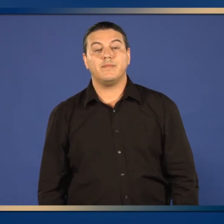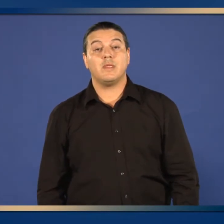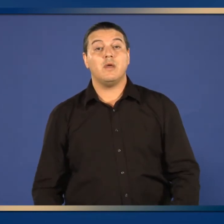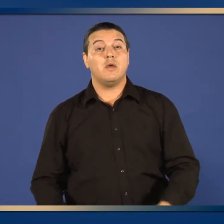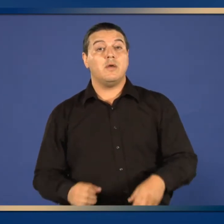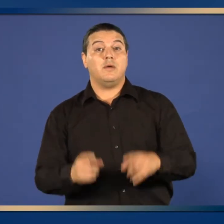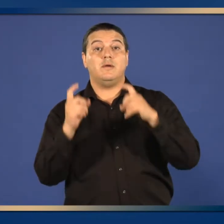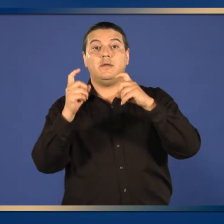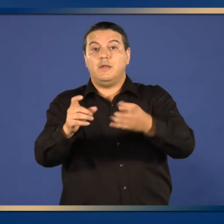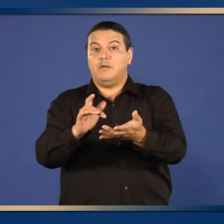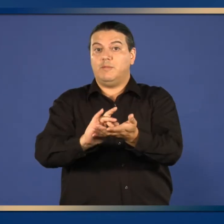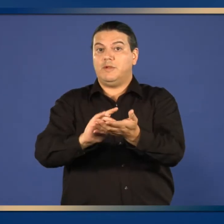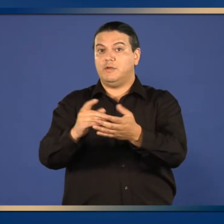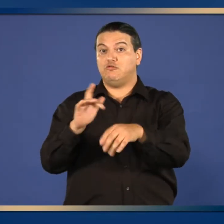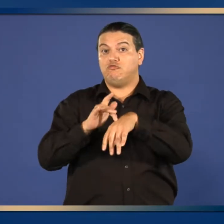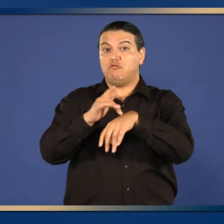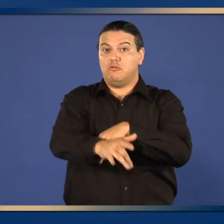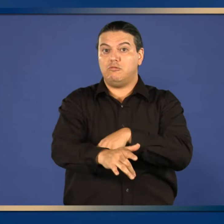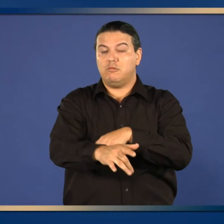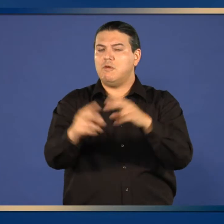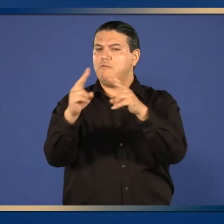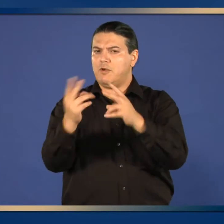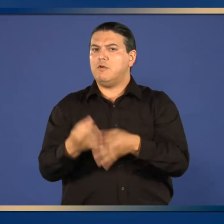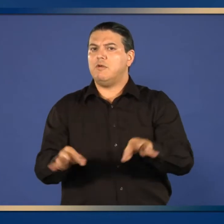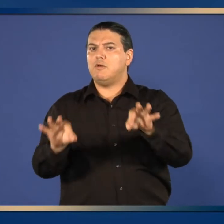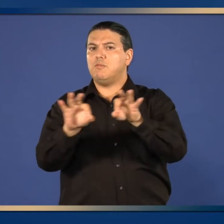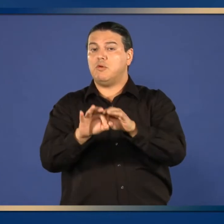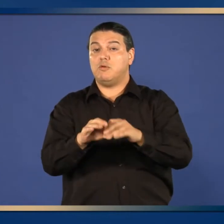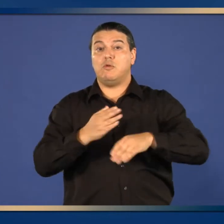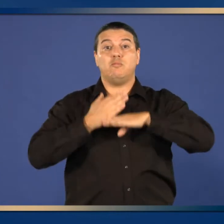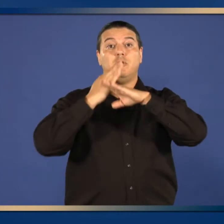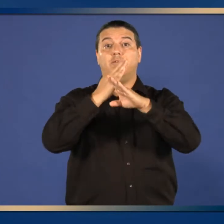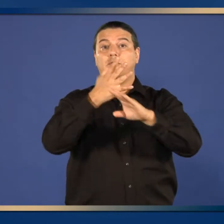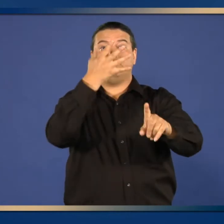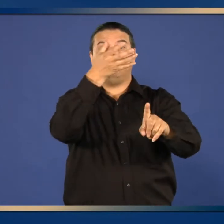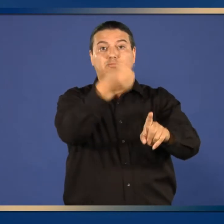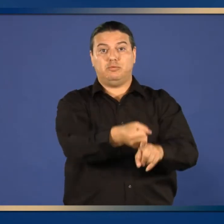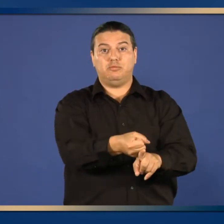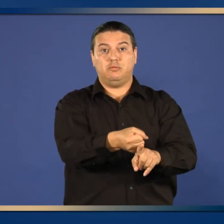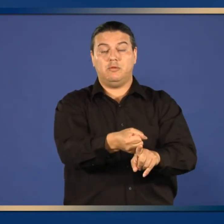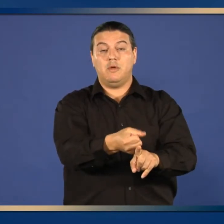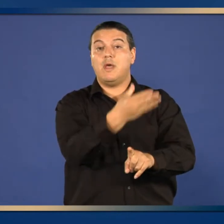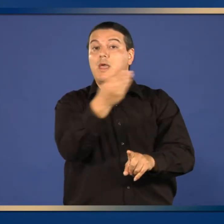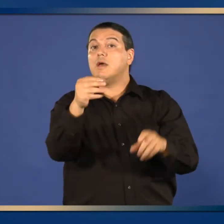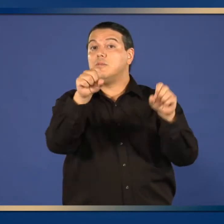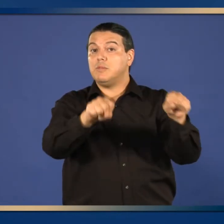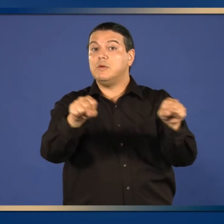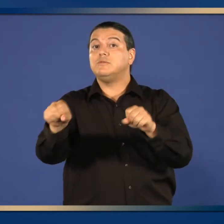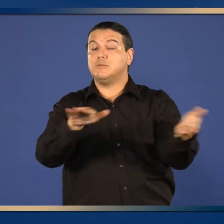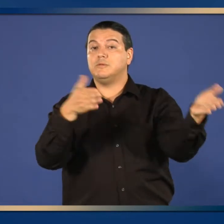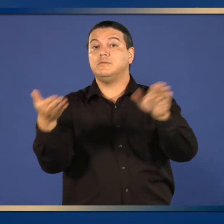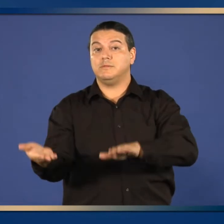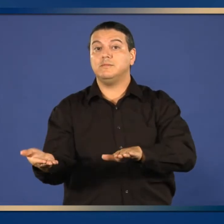Early medication is essential to prevent further infection and possible death.